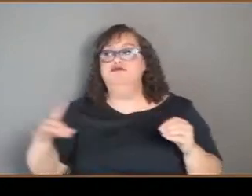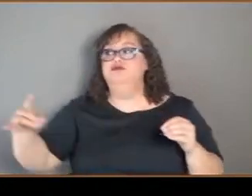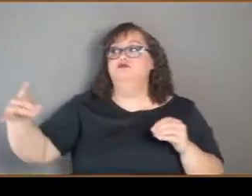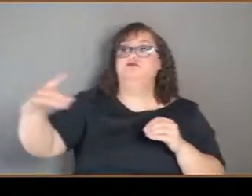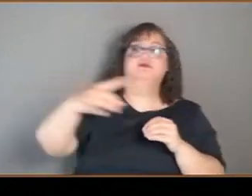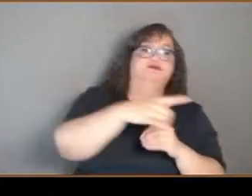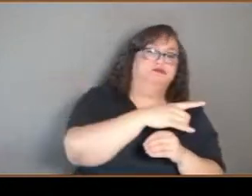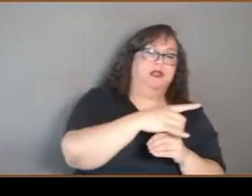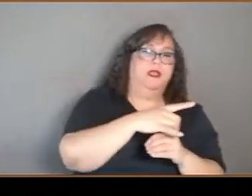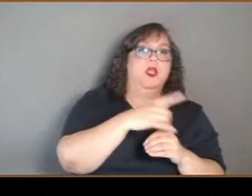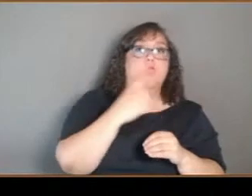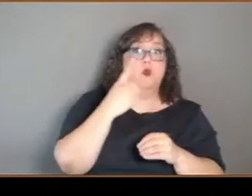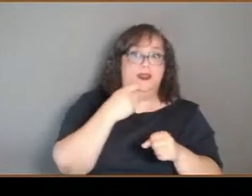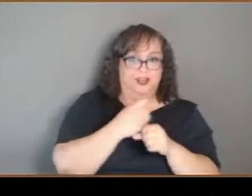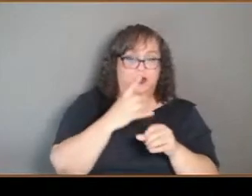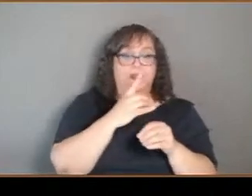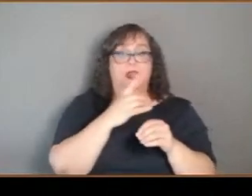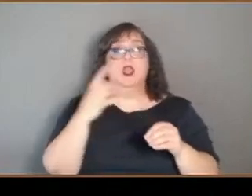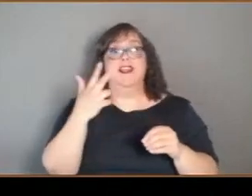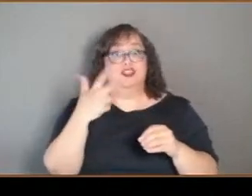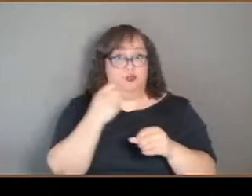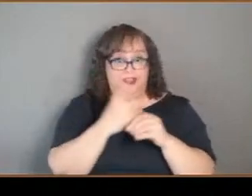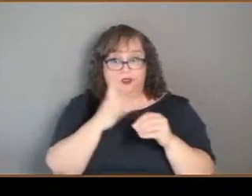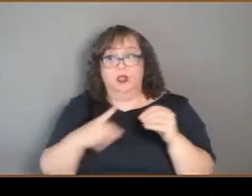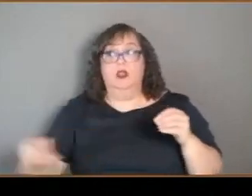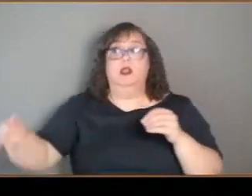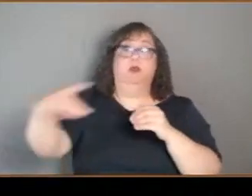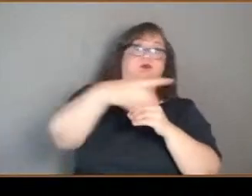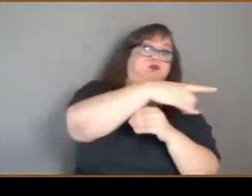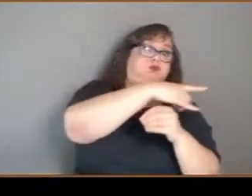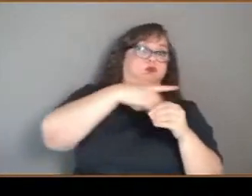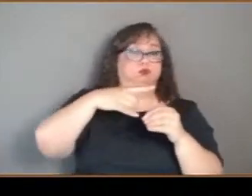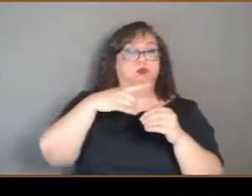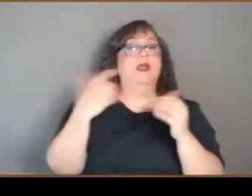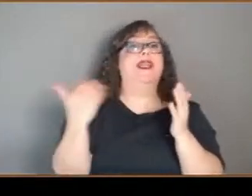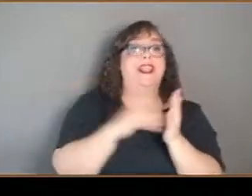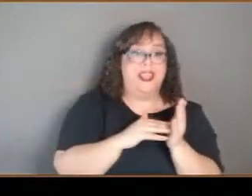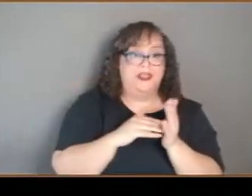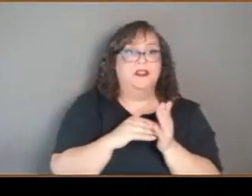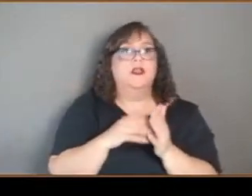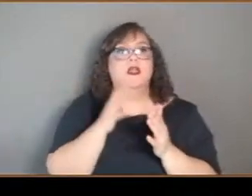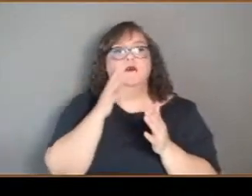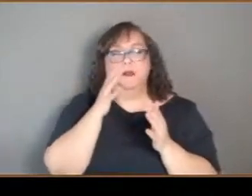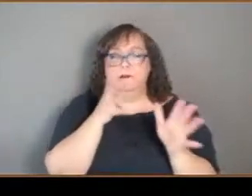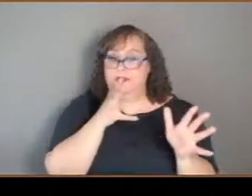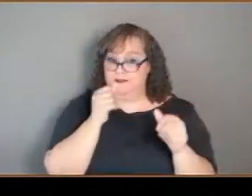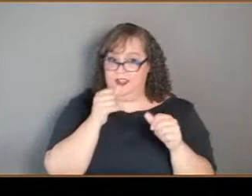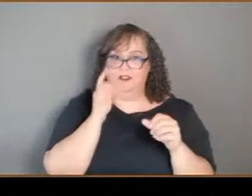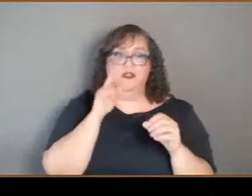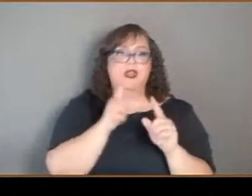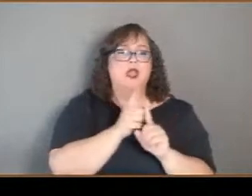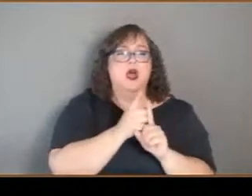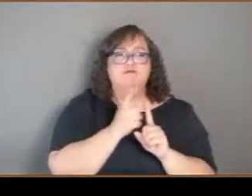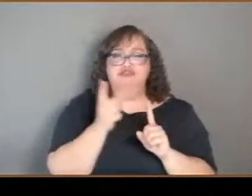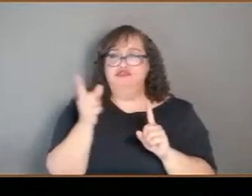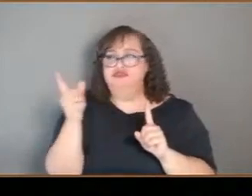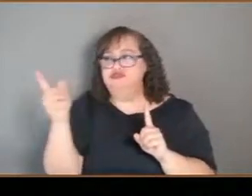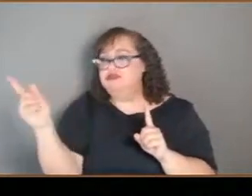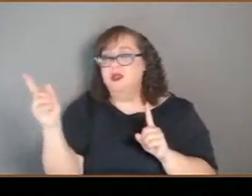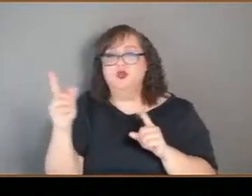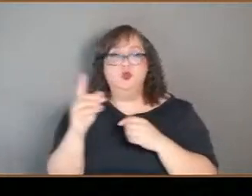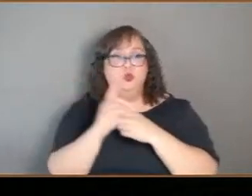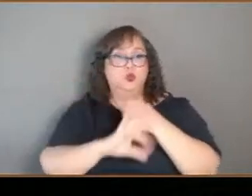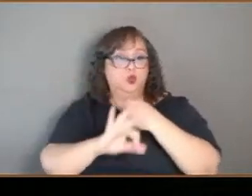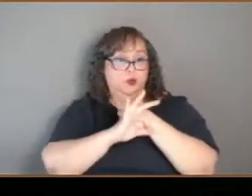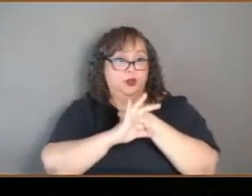time. And that just gives it a little bit more energy. We're going to be going faster. And then we spin it out to Jupiter. So we go through the main belt,